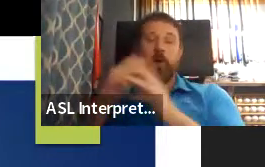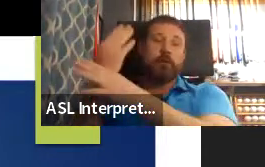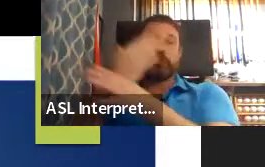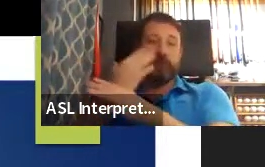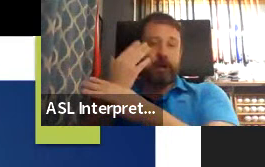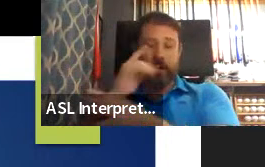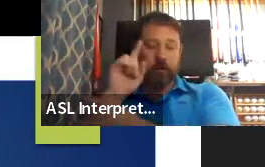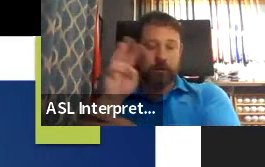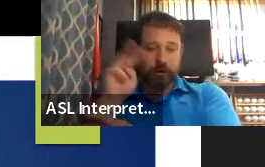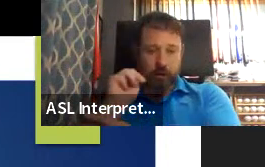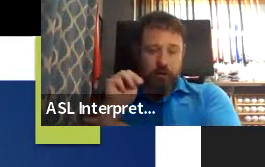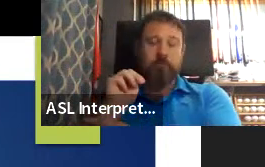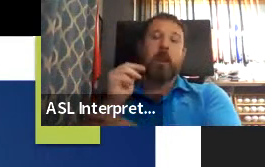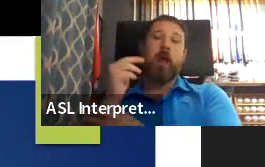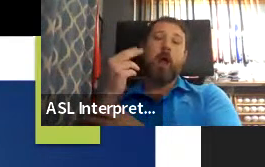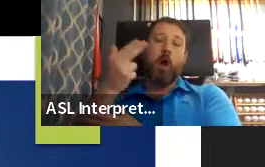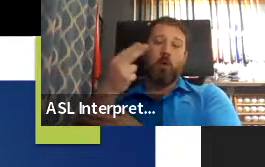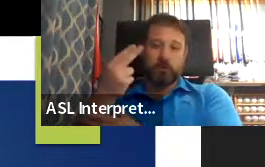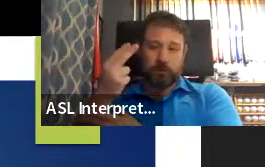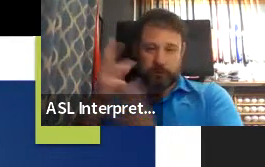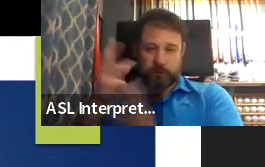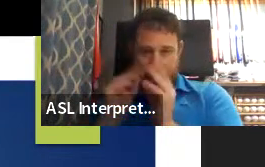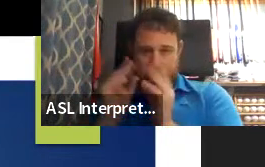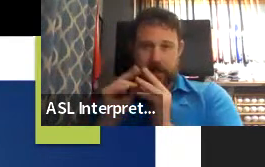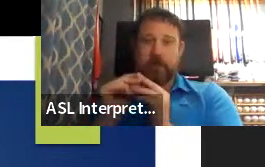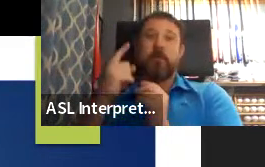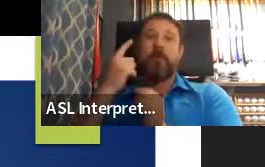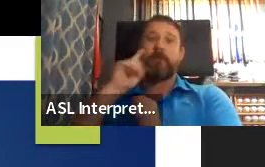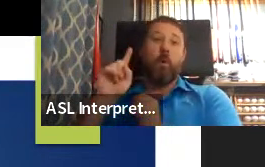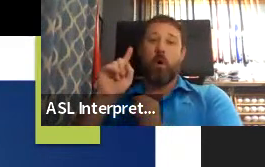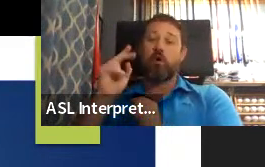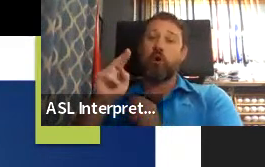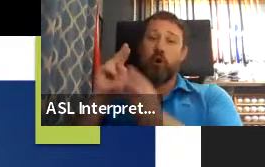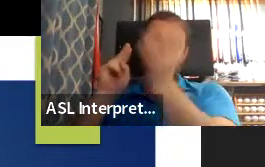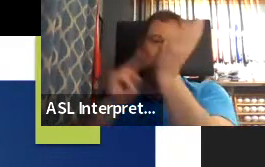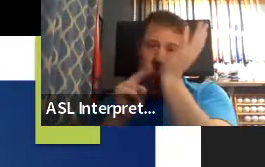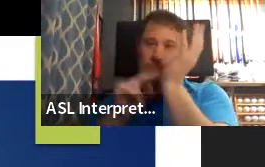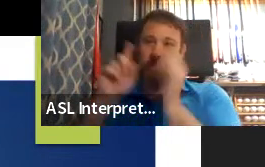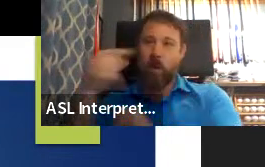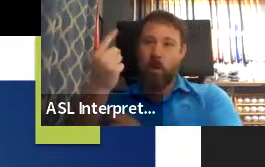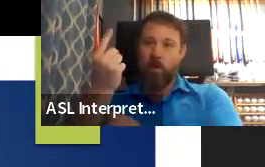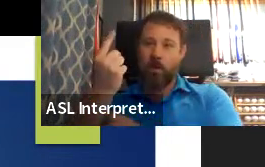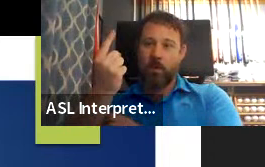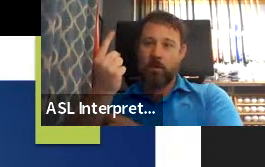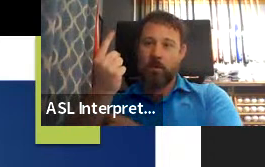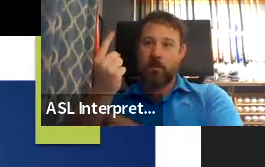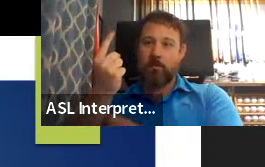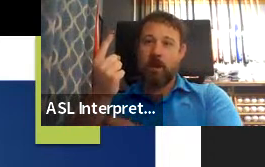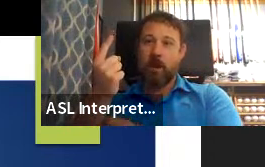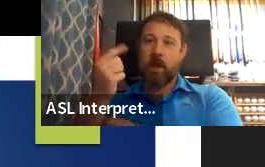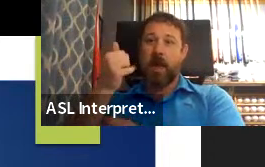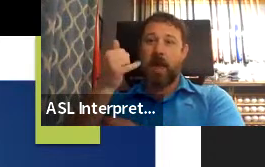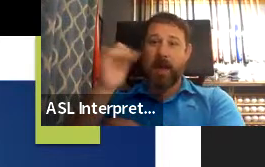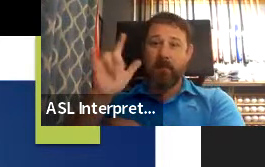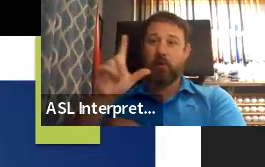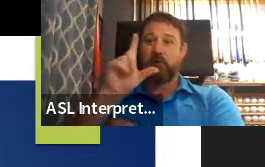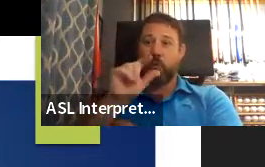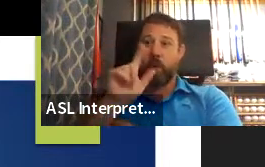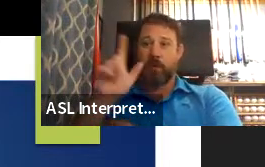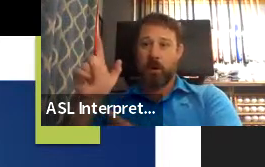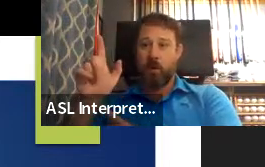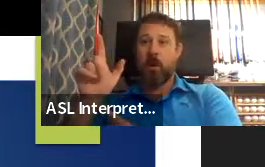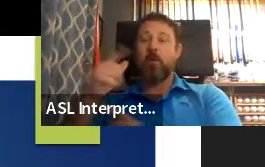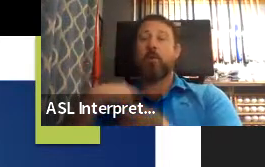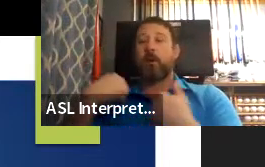account and started hosting meetings strictly for school nurses and no one else. By April of 2021, in our weekly meetings, we were